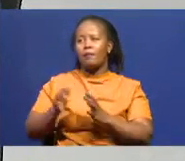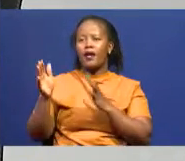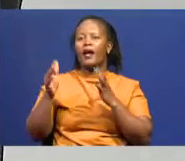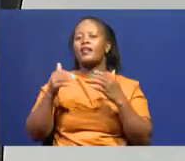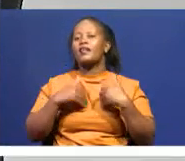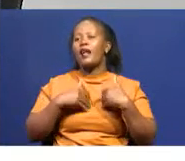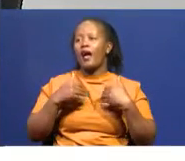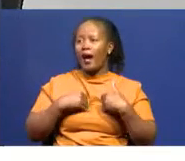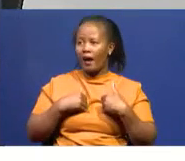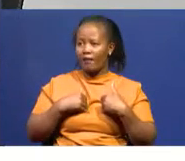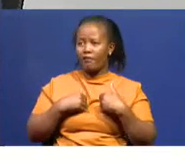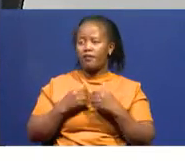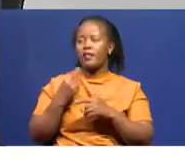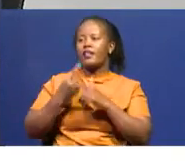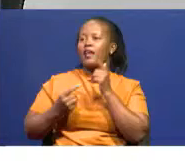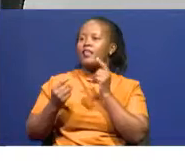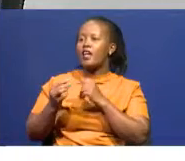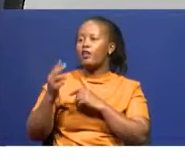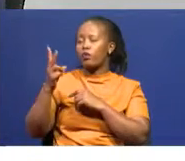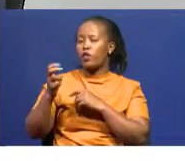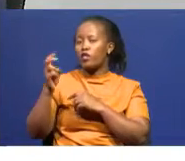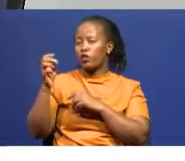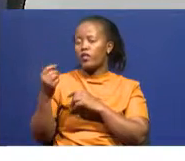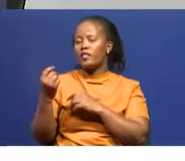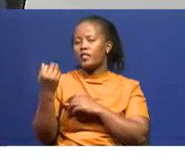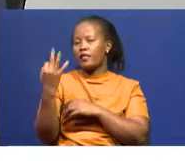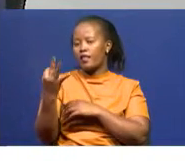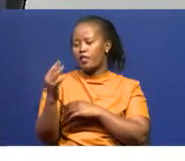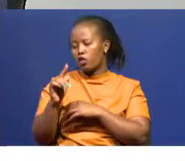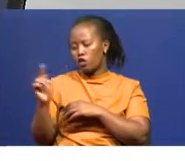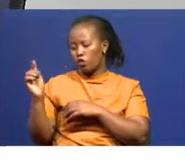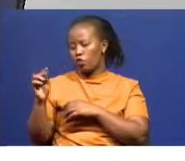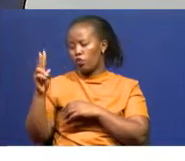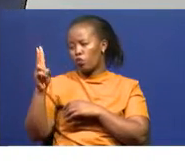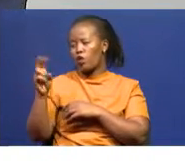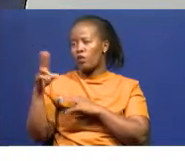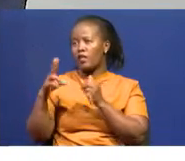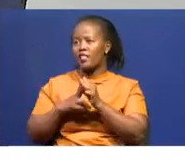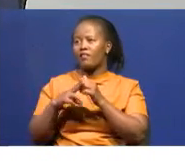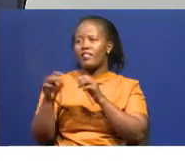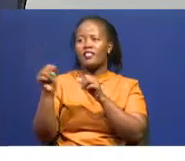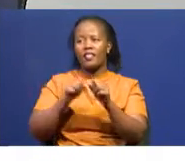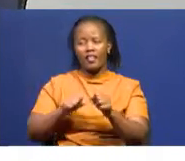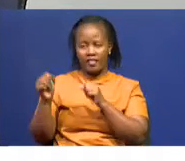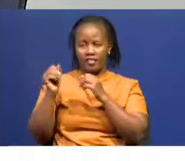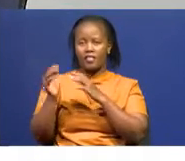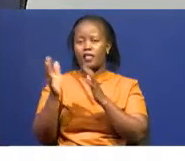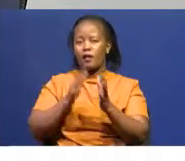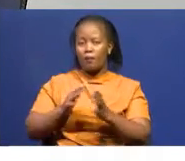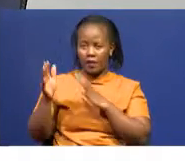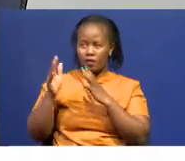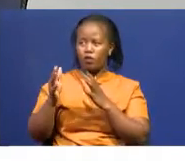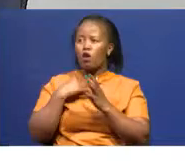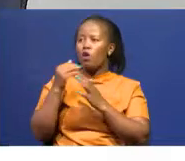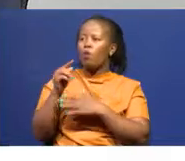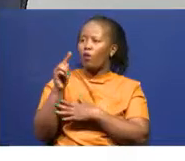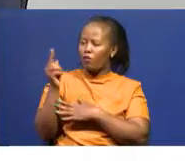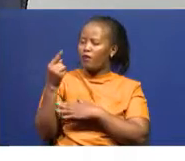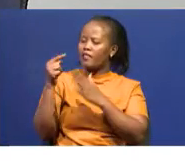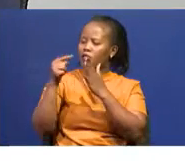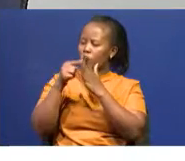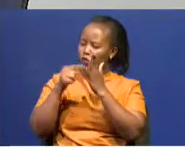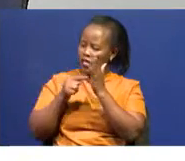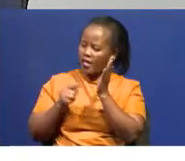Control Strategy 2023-2027. So for me to answer that question, allow me to highlight how we've implemented that